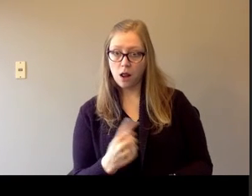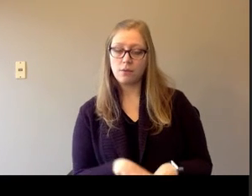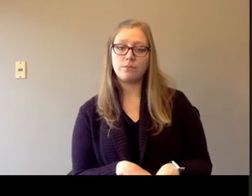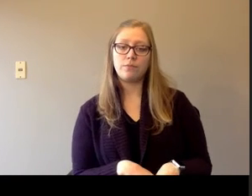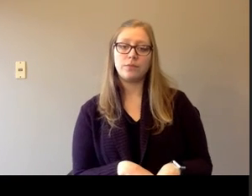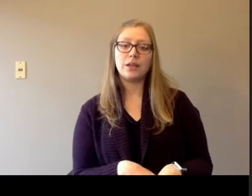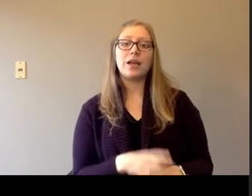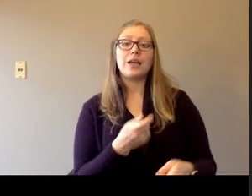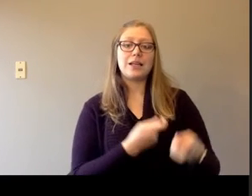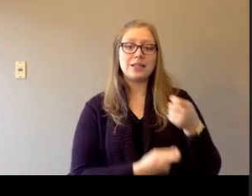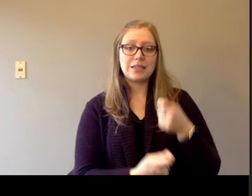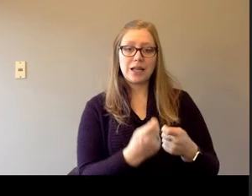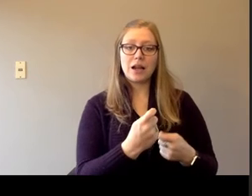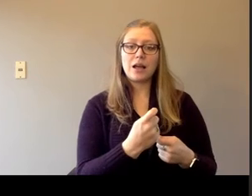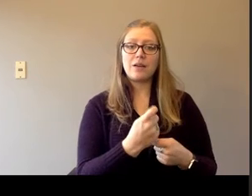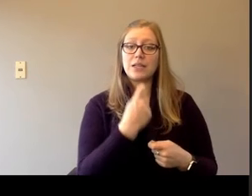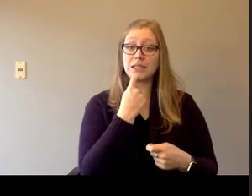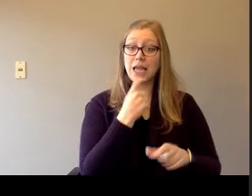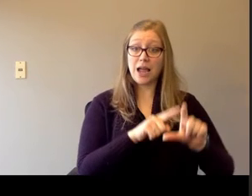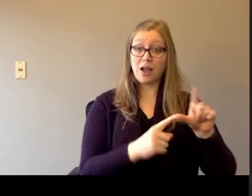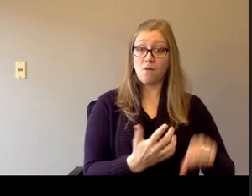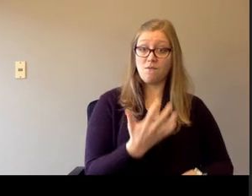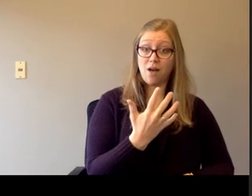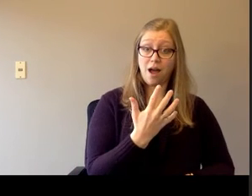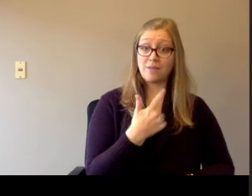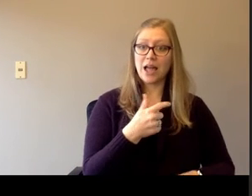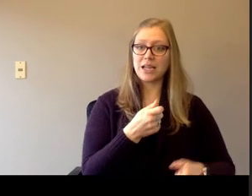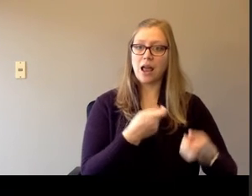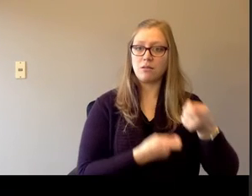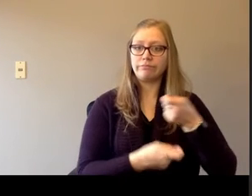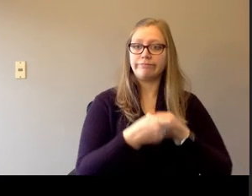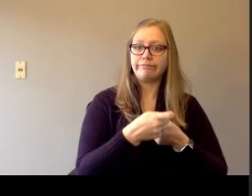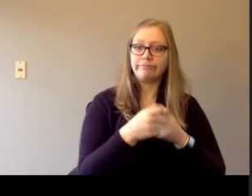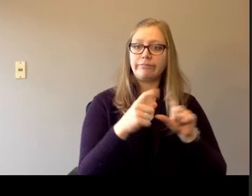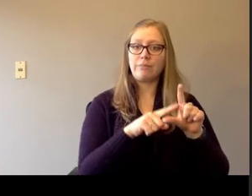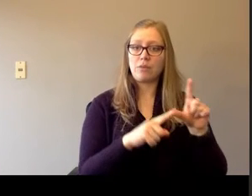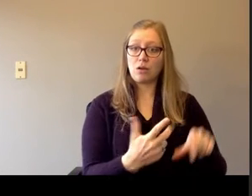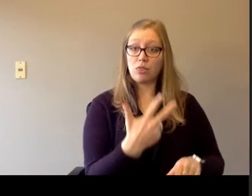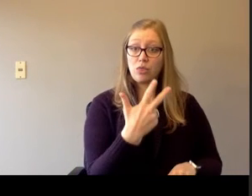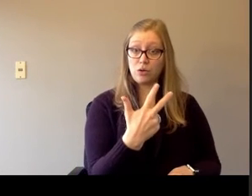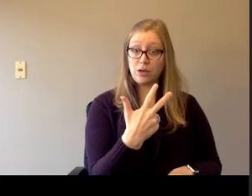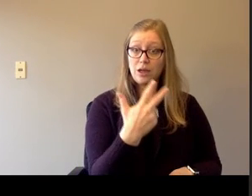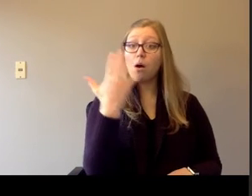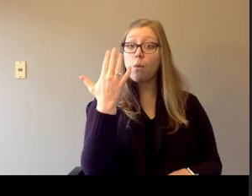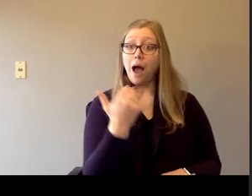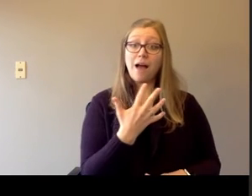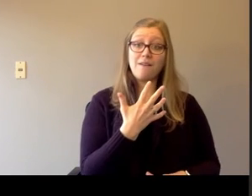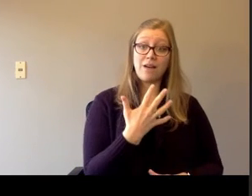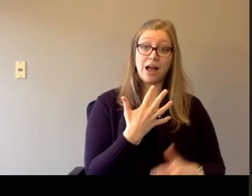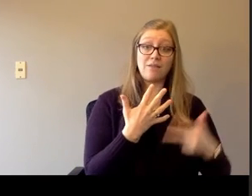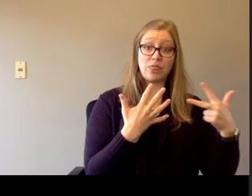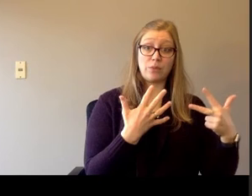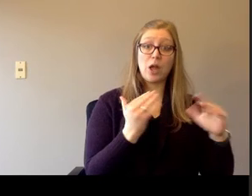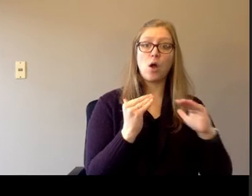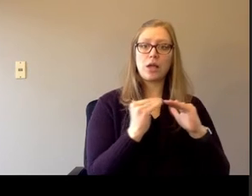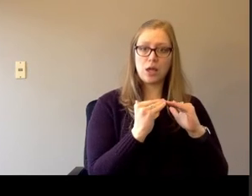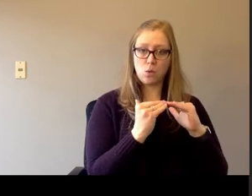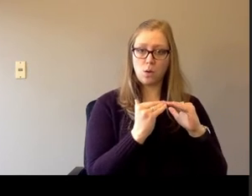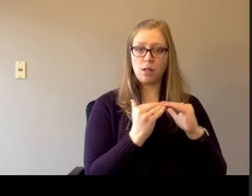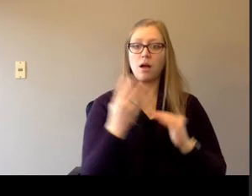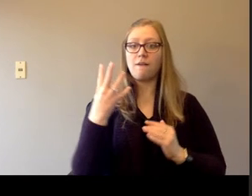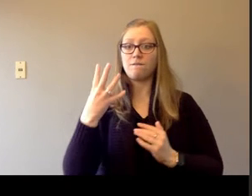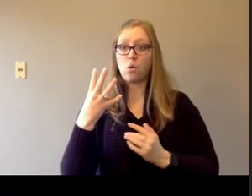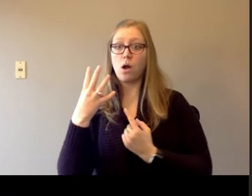say I'm going to substitute in the measure of angle 3 because they are equal to each other. So that's the substitution property of